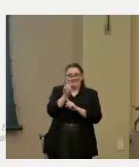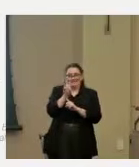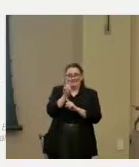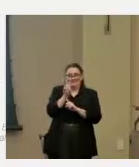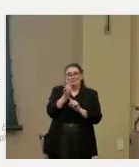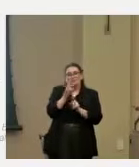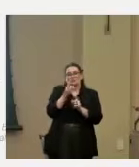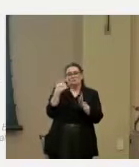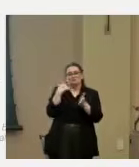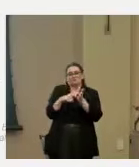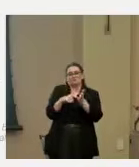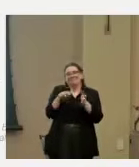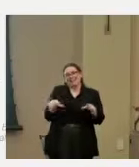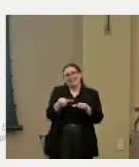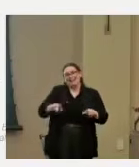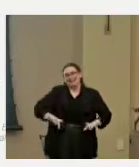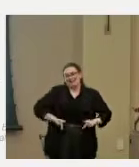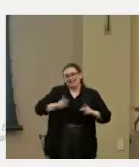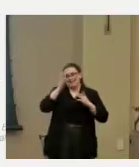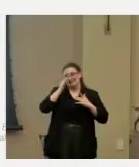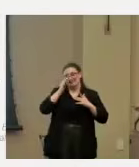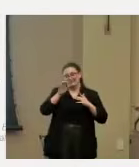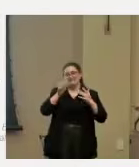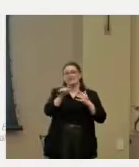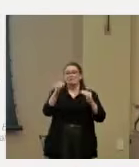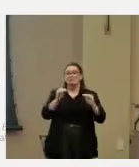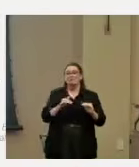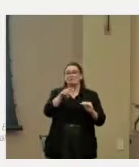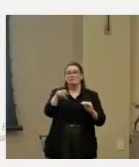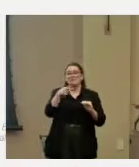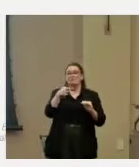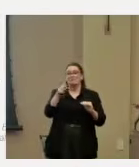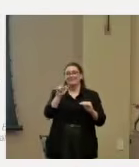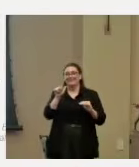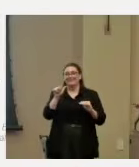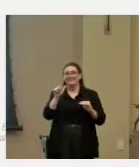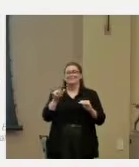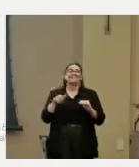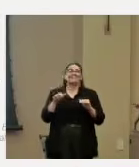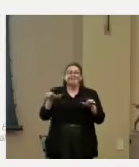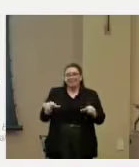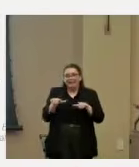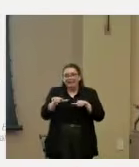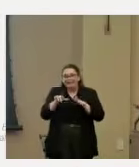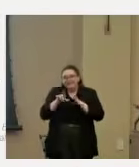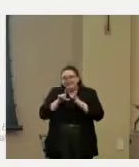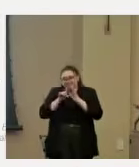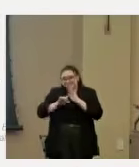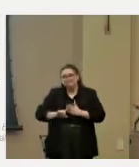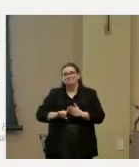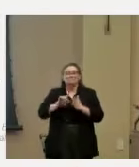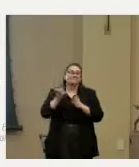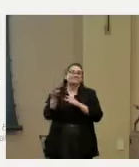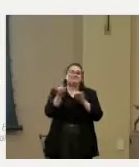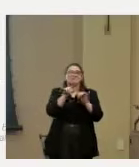signifies active kidney disease. PGA is another measure of disease activity, much like lupus disease activity